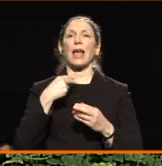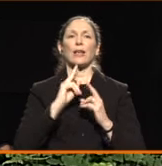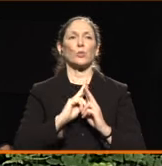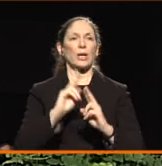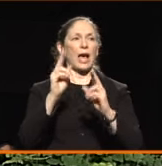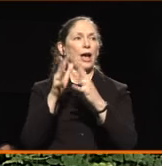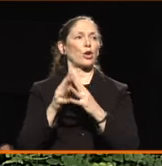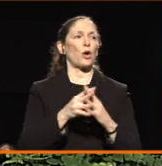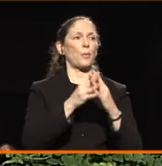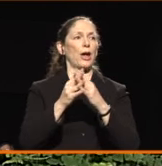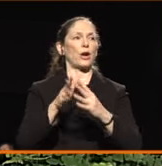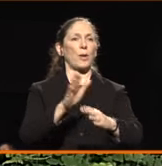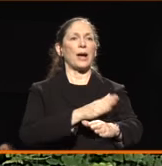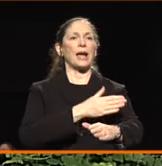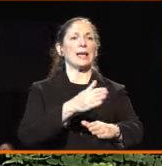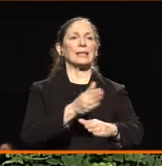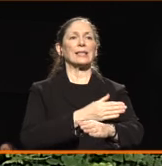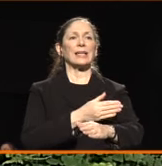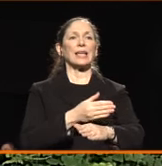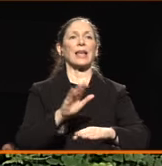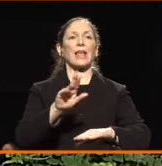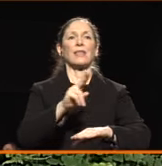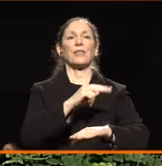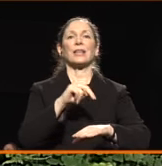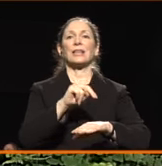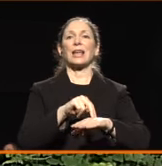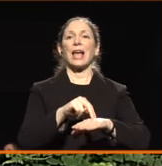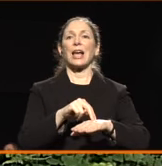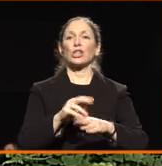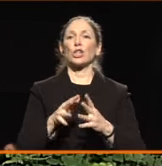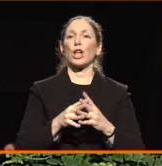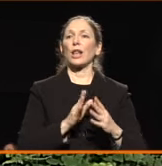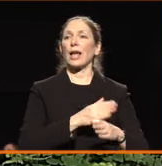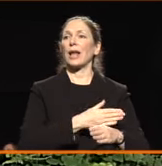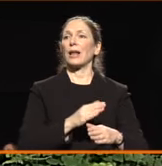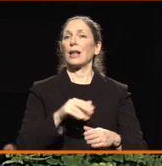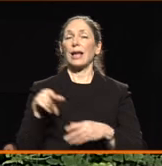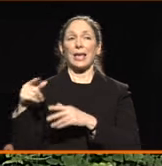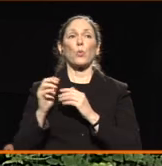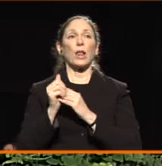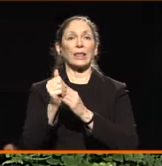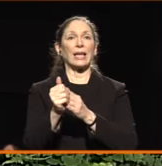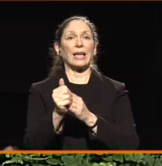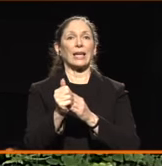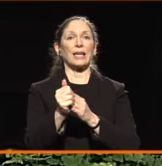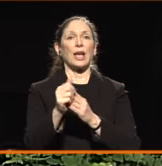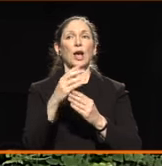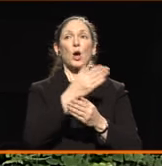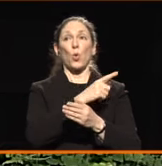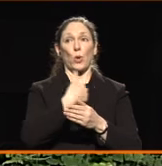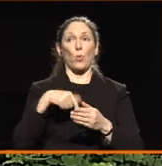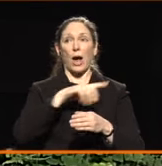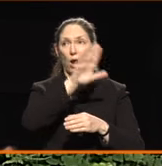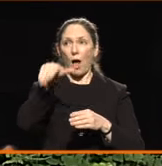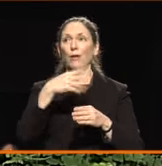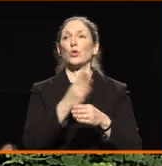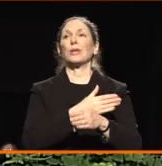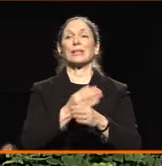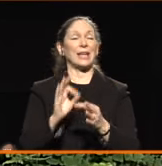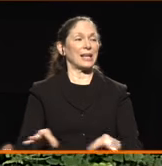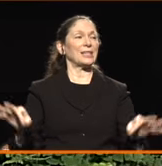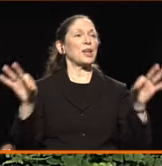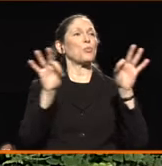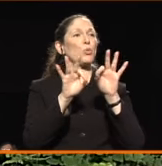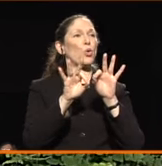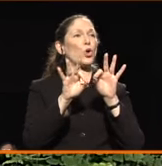America by singing the national anthem. And we really do want you to sing. Philip's going to lead us, but we want you to sing. It's important.